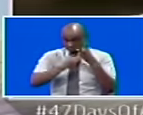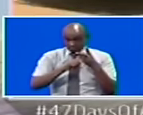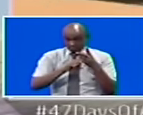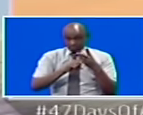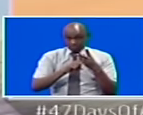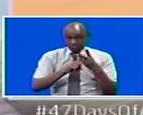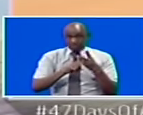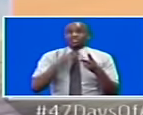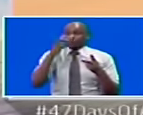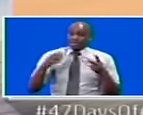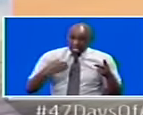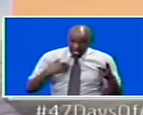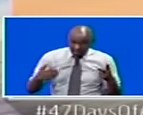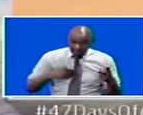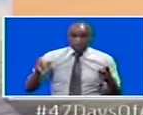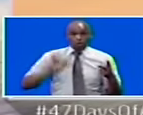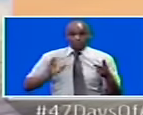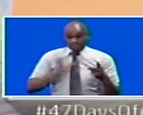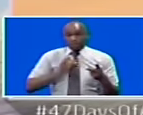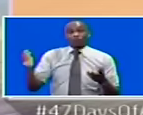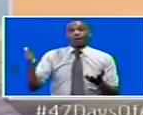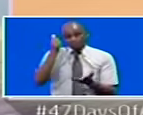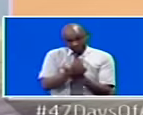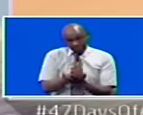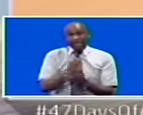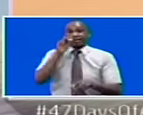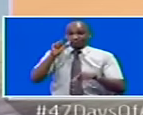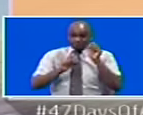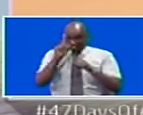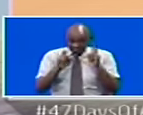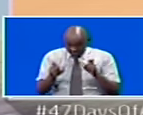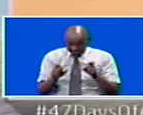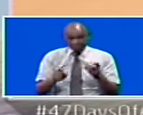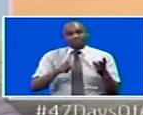The speaker also chairs the Committee of Appointment and Vetting. Right.